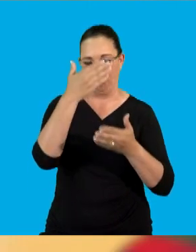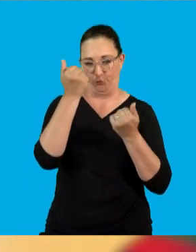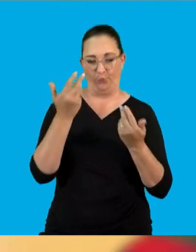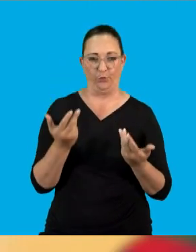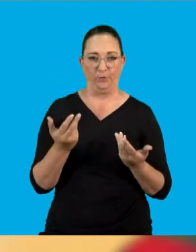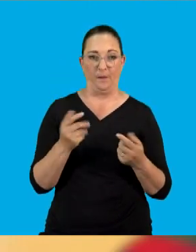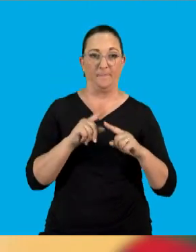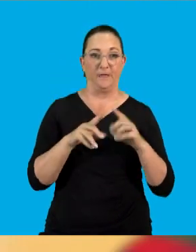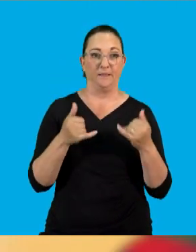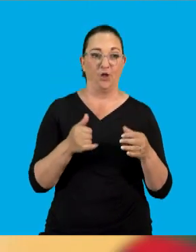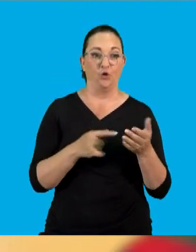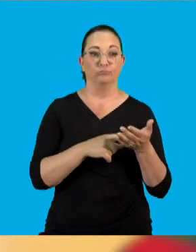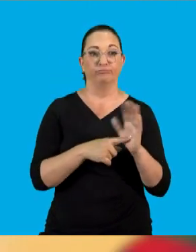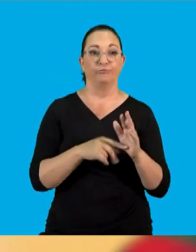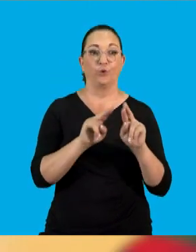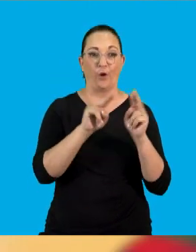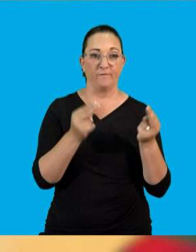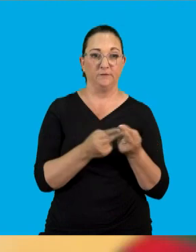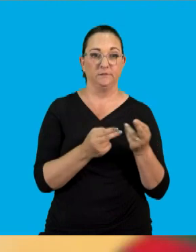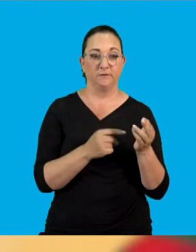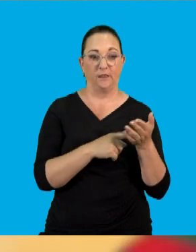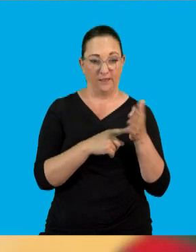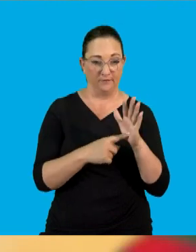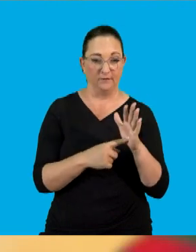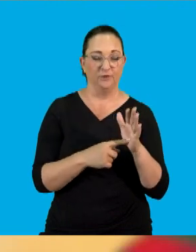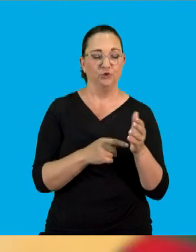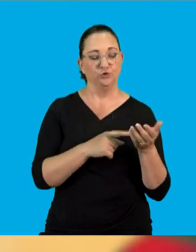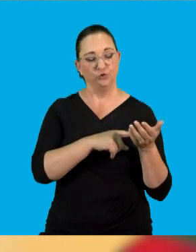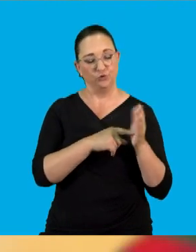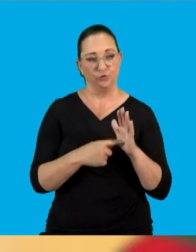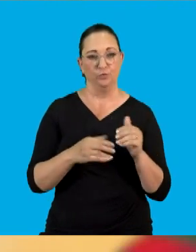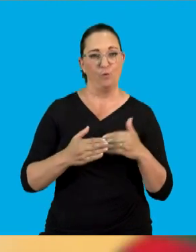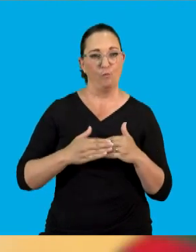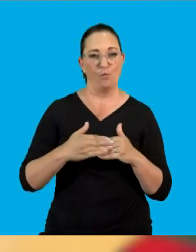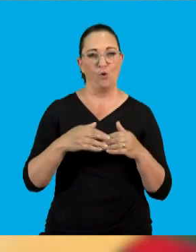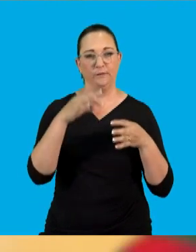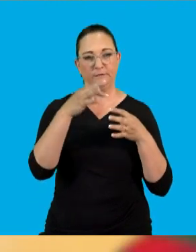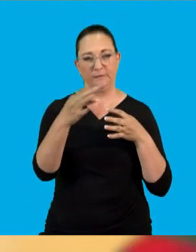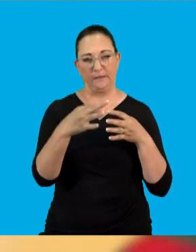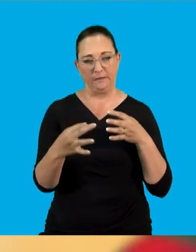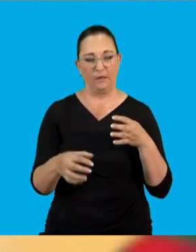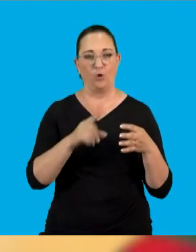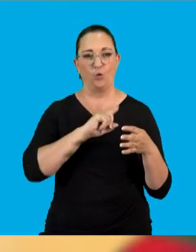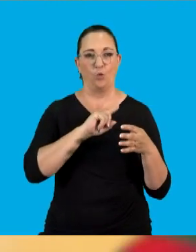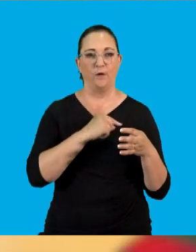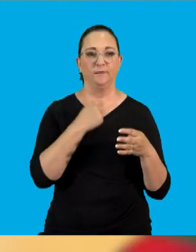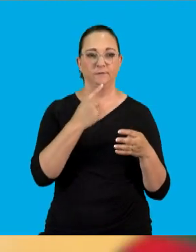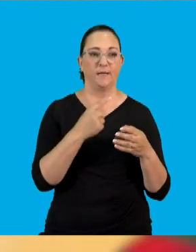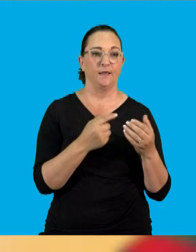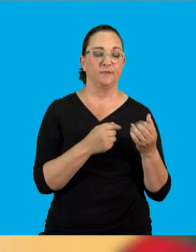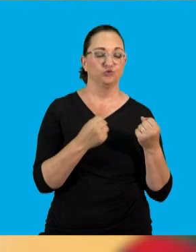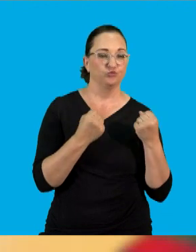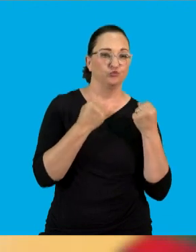base. With the universal indicator, it is going to tell us that this substance is acidic and how acidic it is in terms